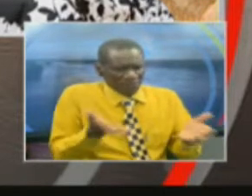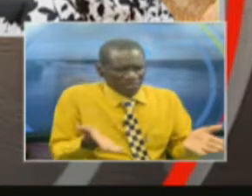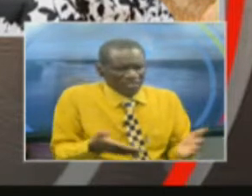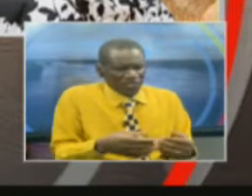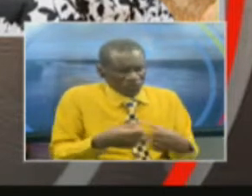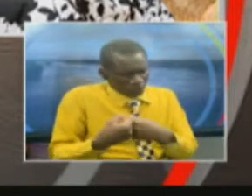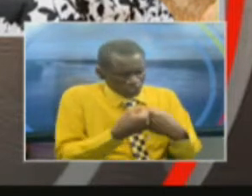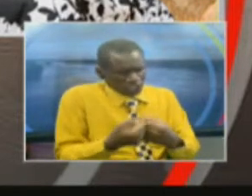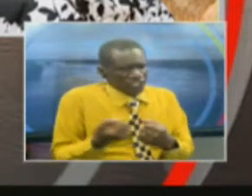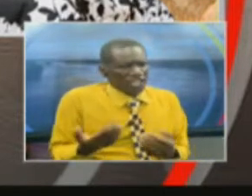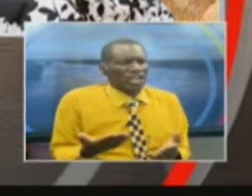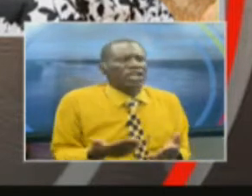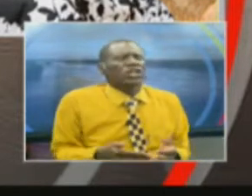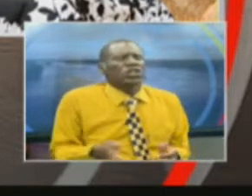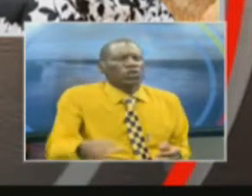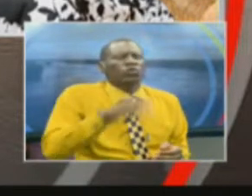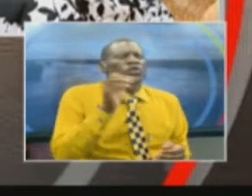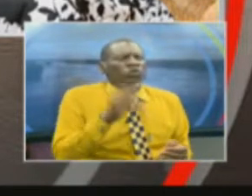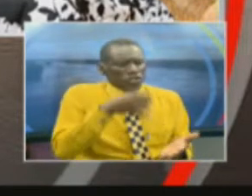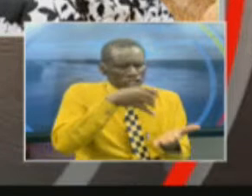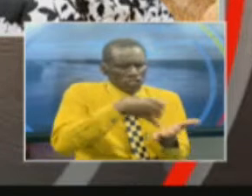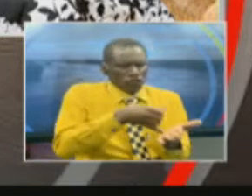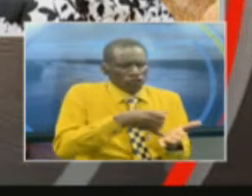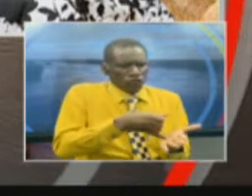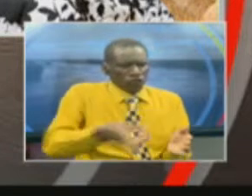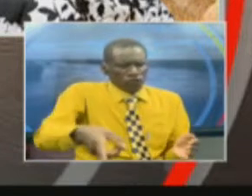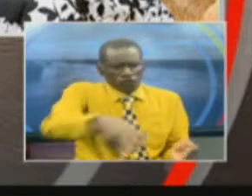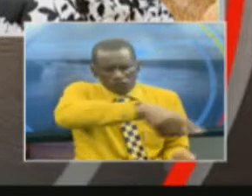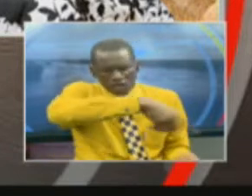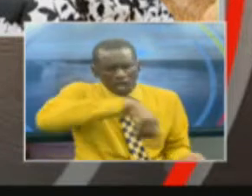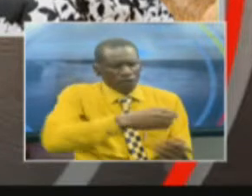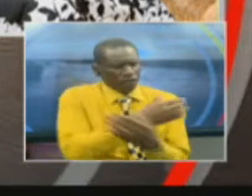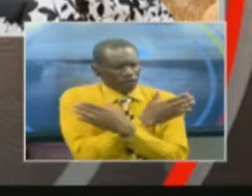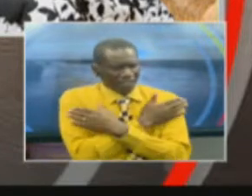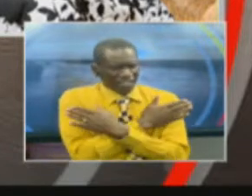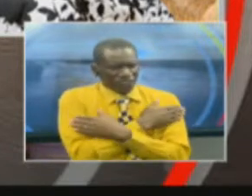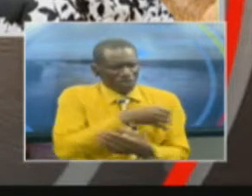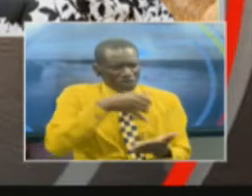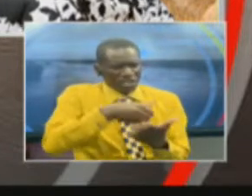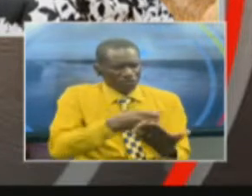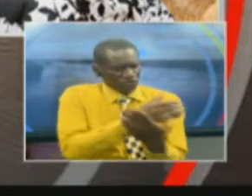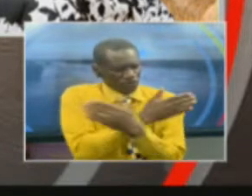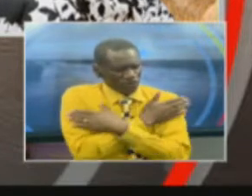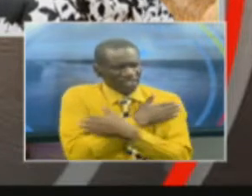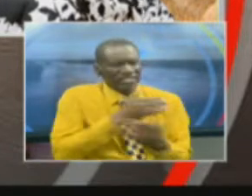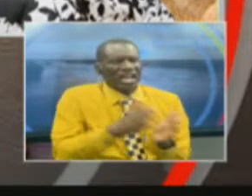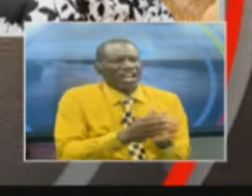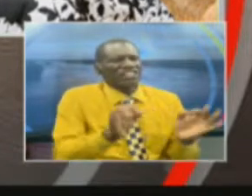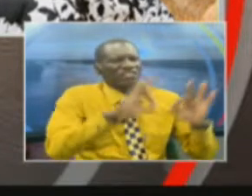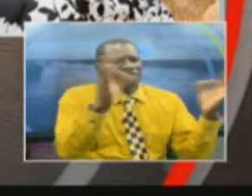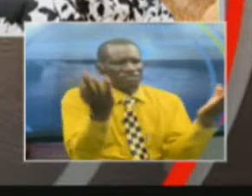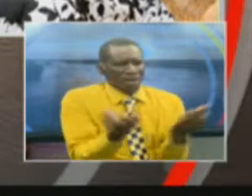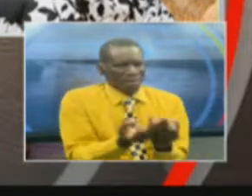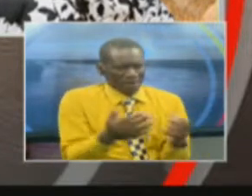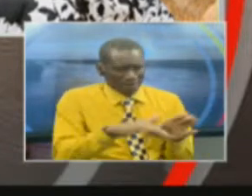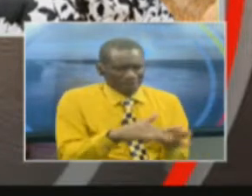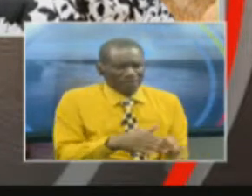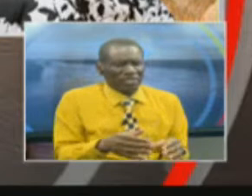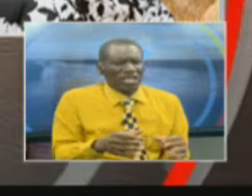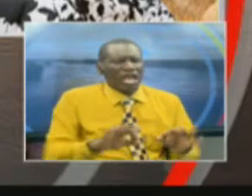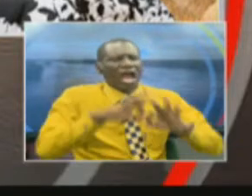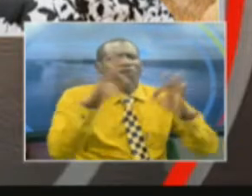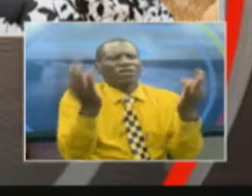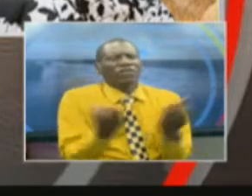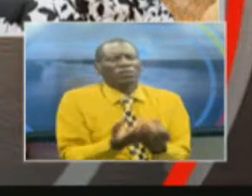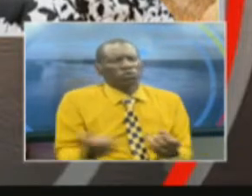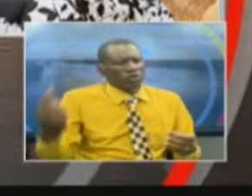thick, we would involve our close friends and our family. Our family really would come